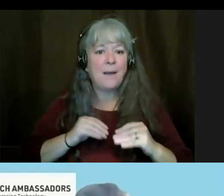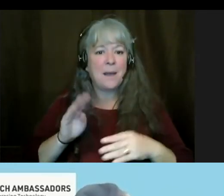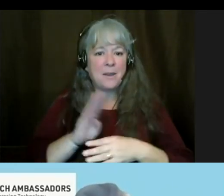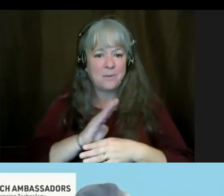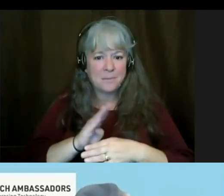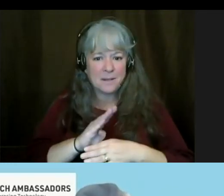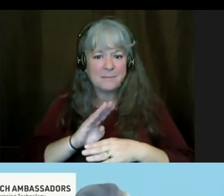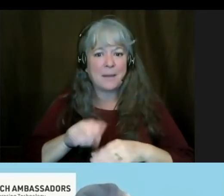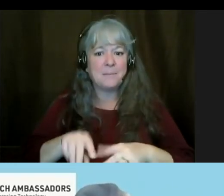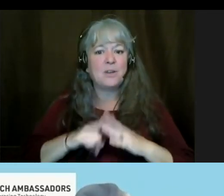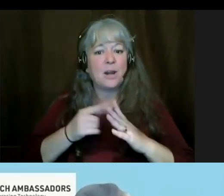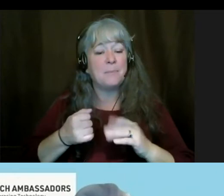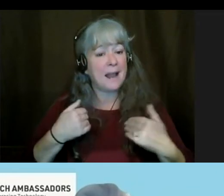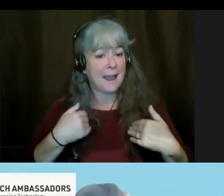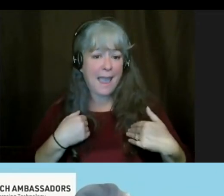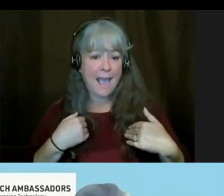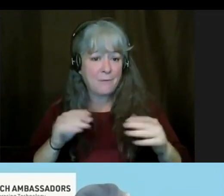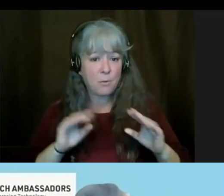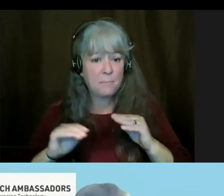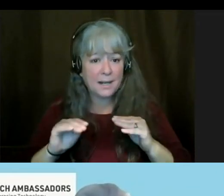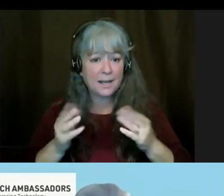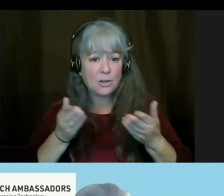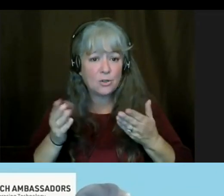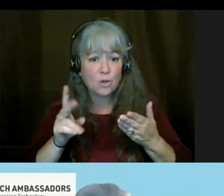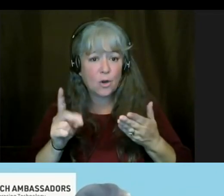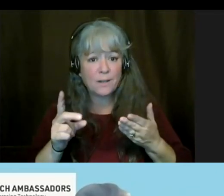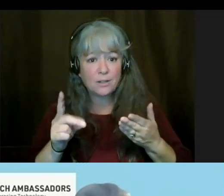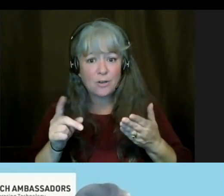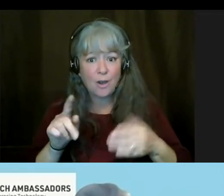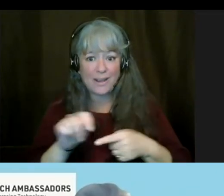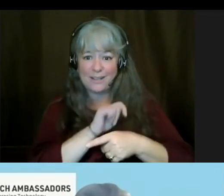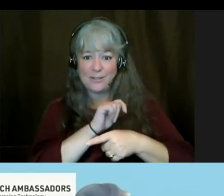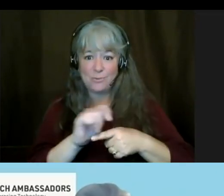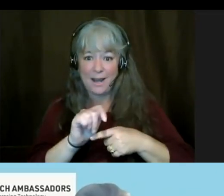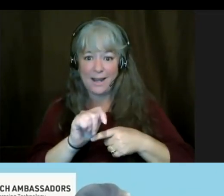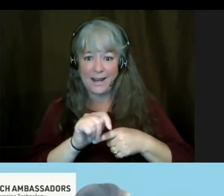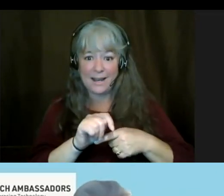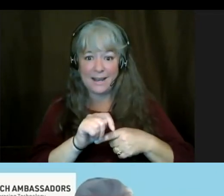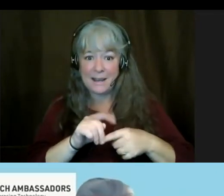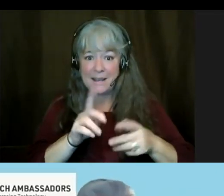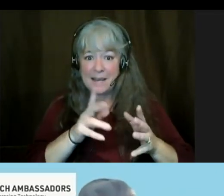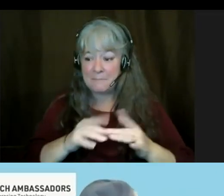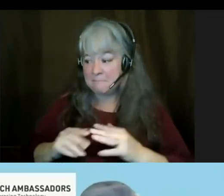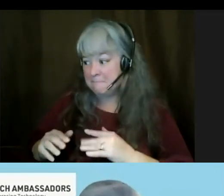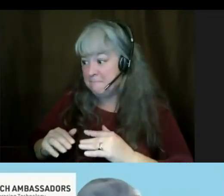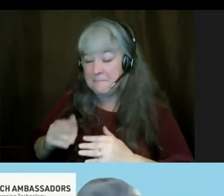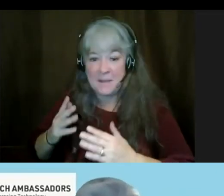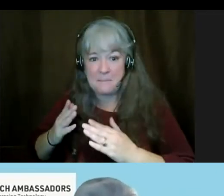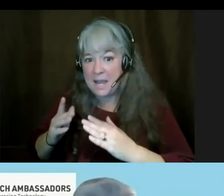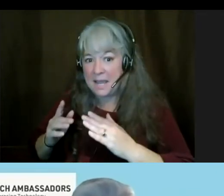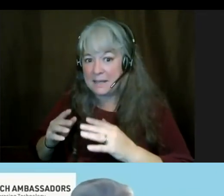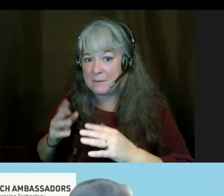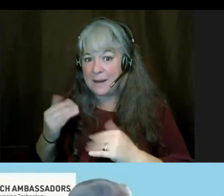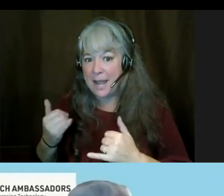mobility service dog in training who is currently taking a nap, but might make an appearance somewhere in this hour.